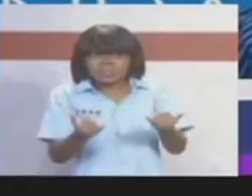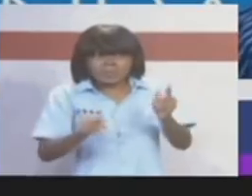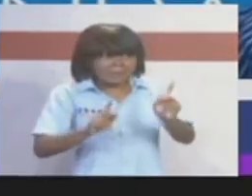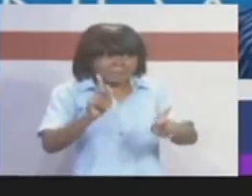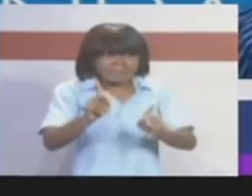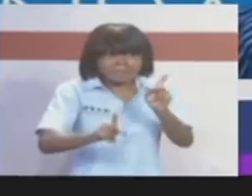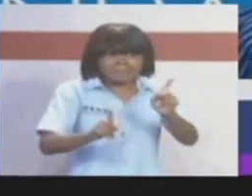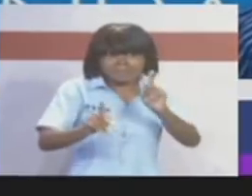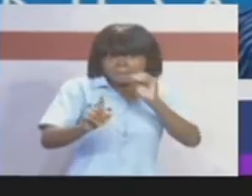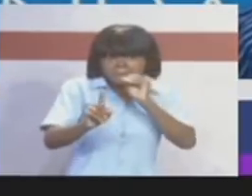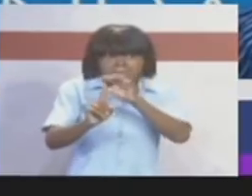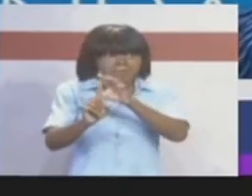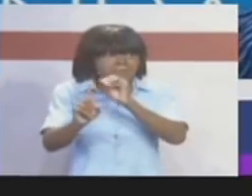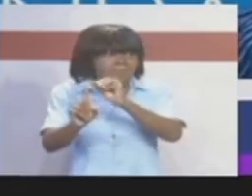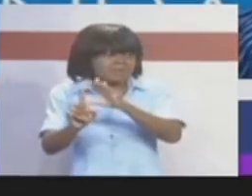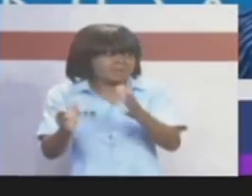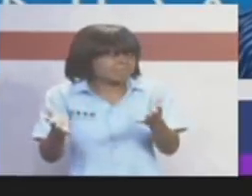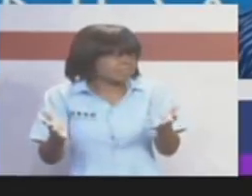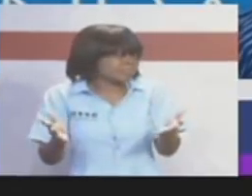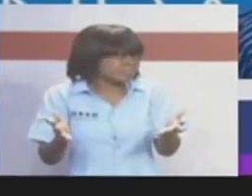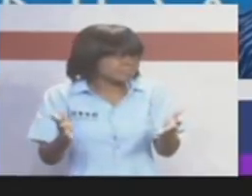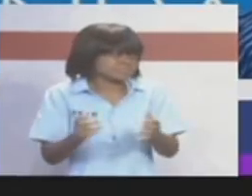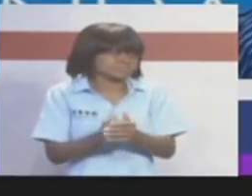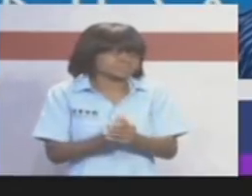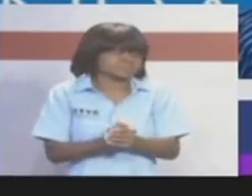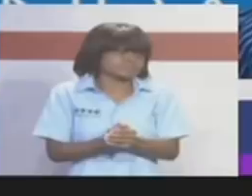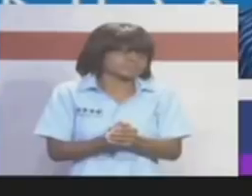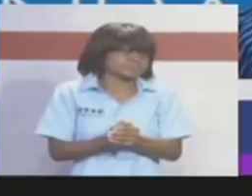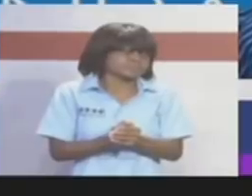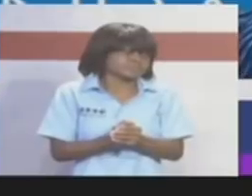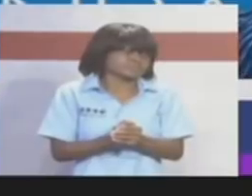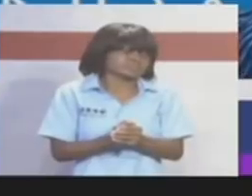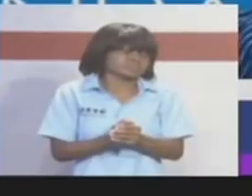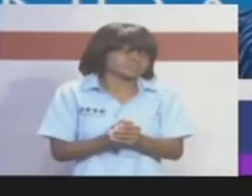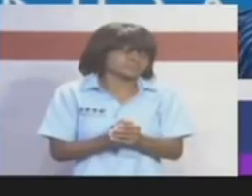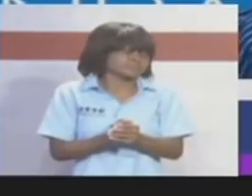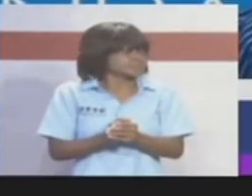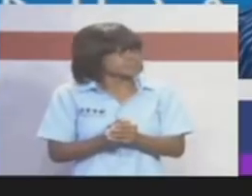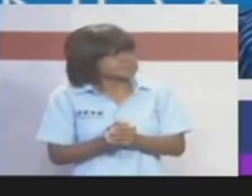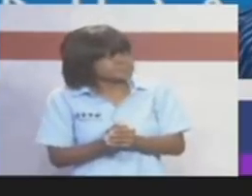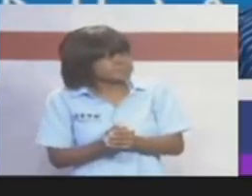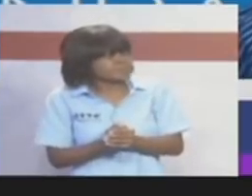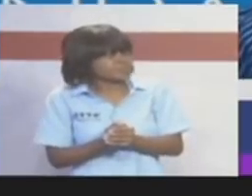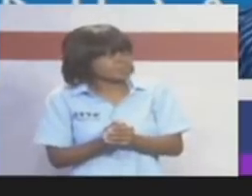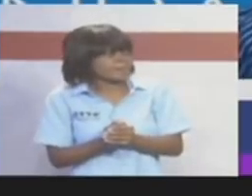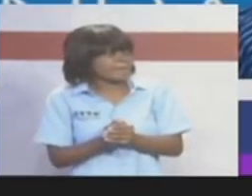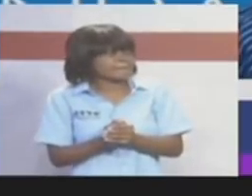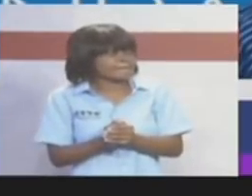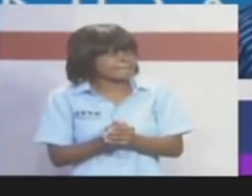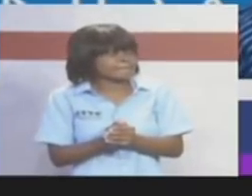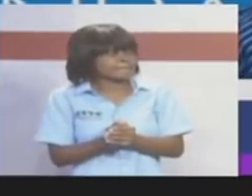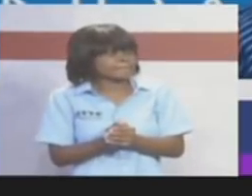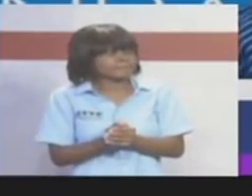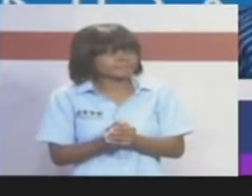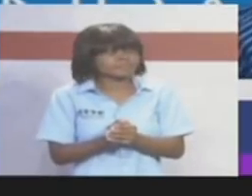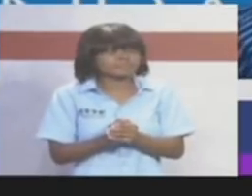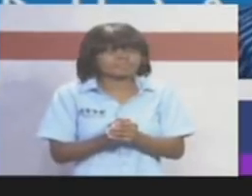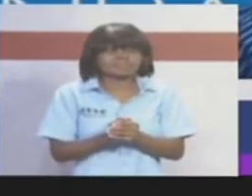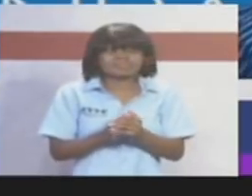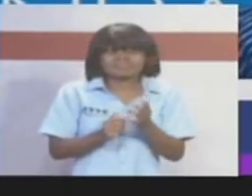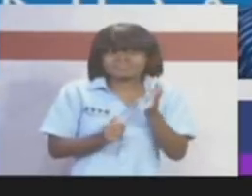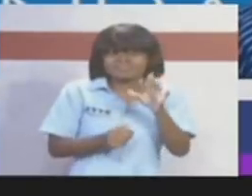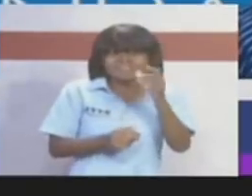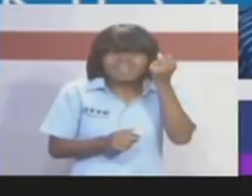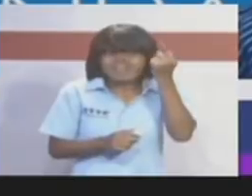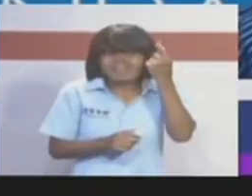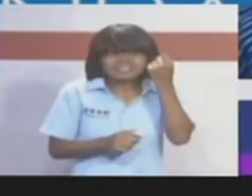tracing? Is there any specific event, or is it that because we have more more relaxation of measures, we find that people